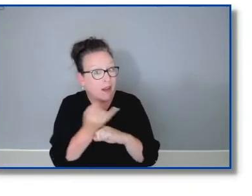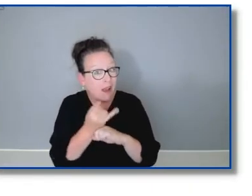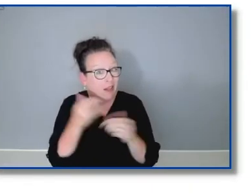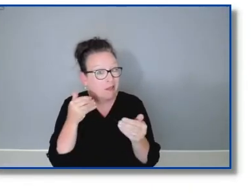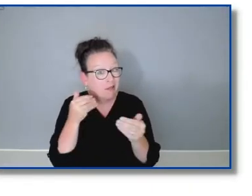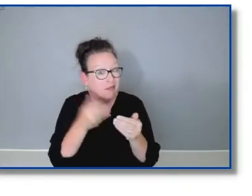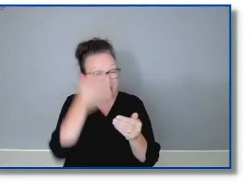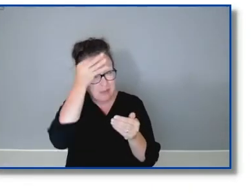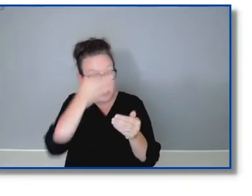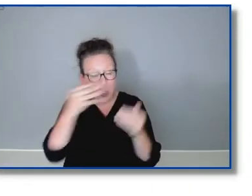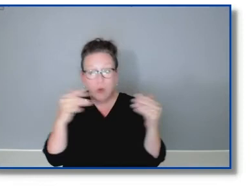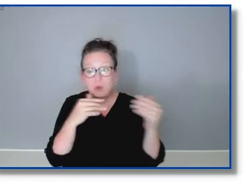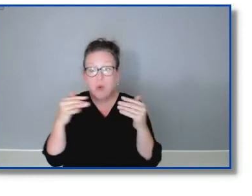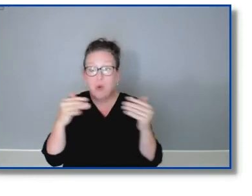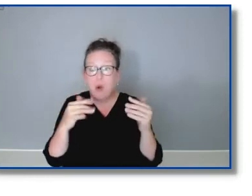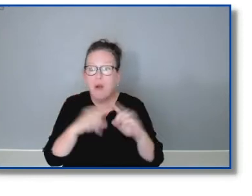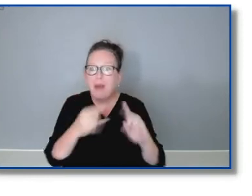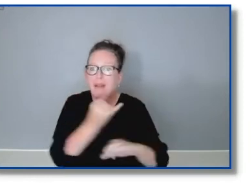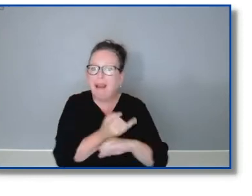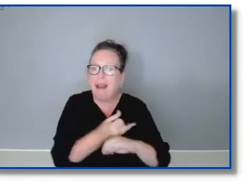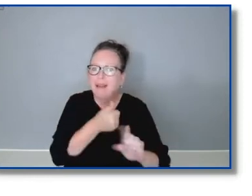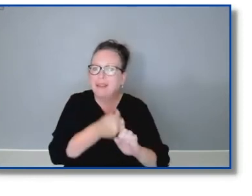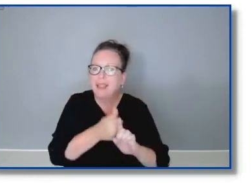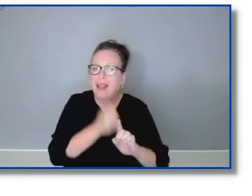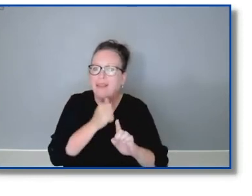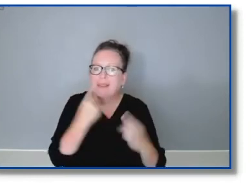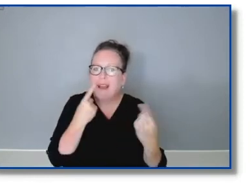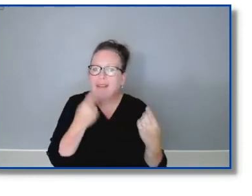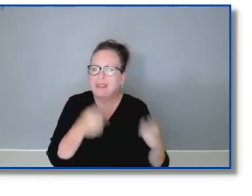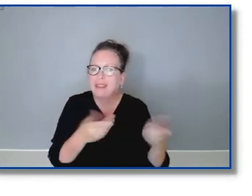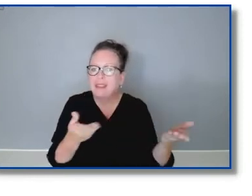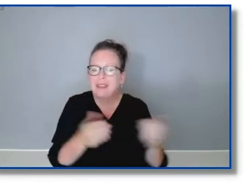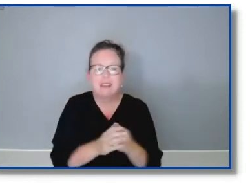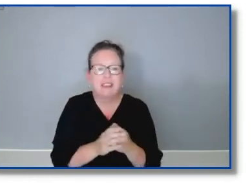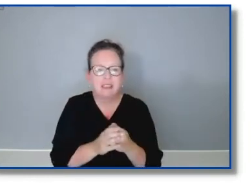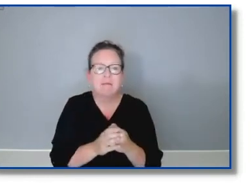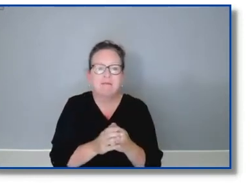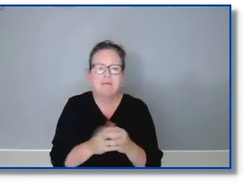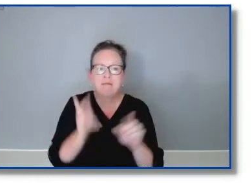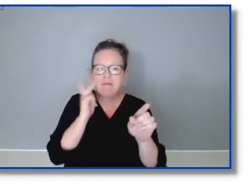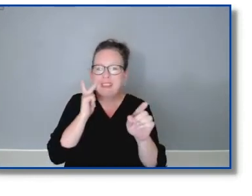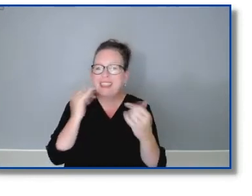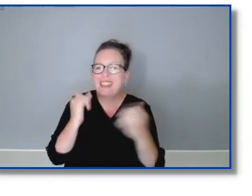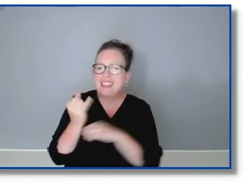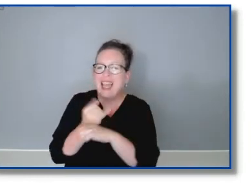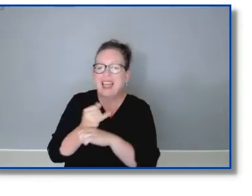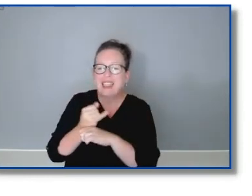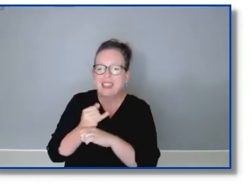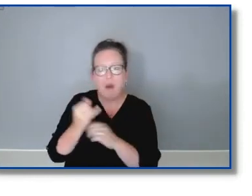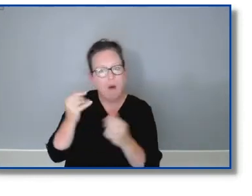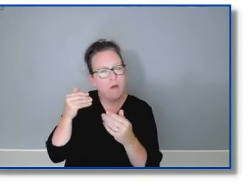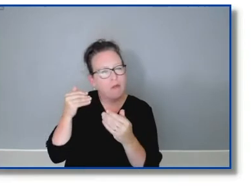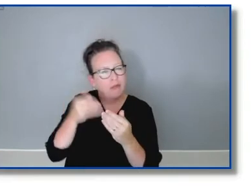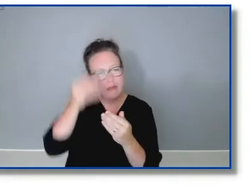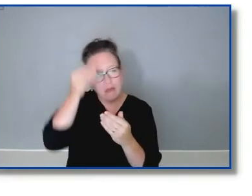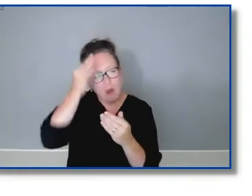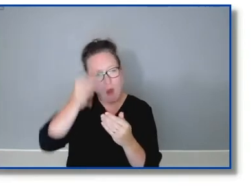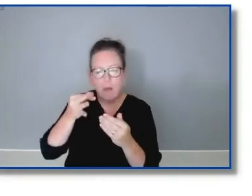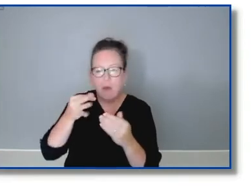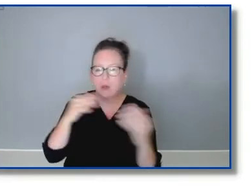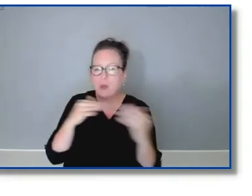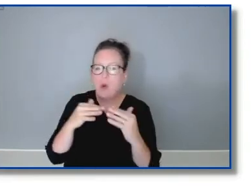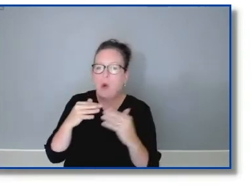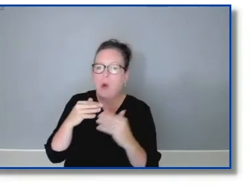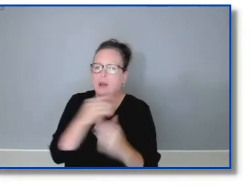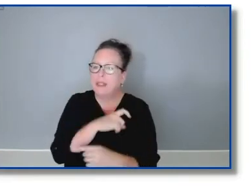This one, Antillia, almost led to a war between Portugal and Spain. Another example of like looking at